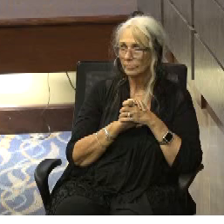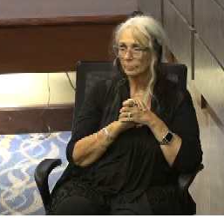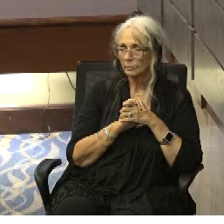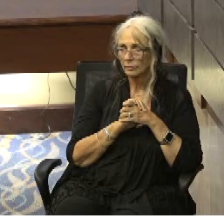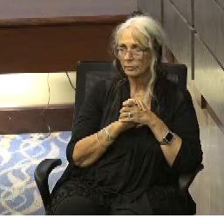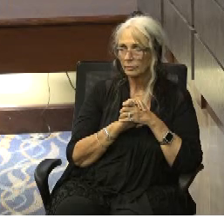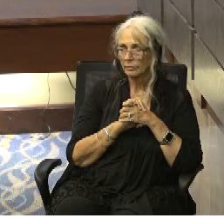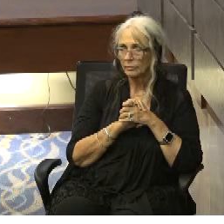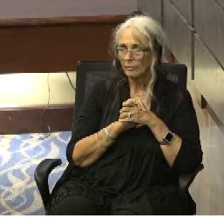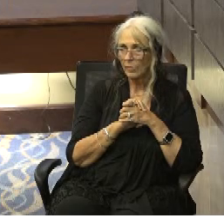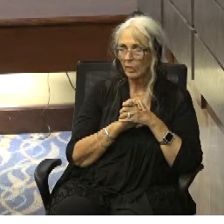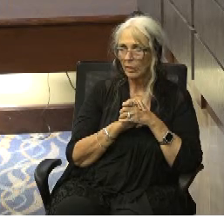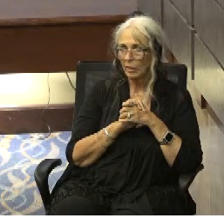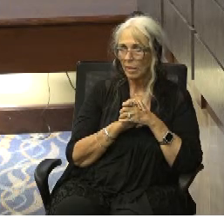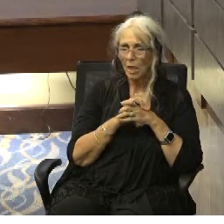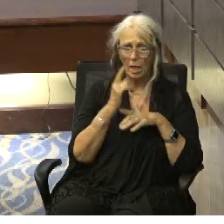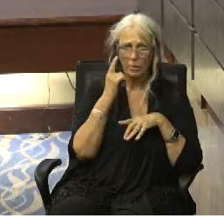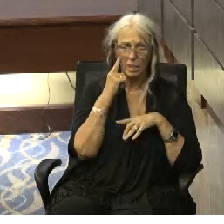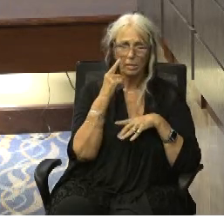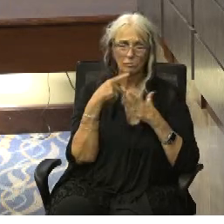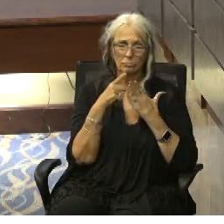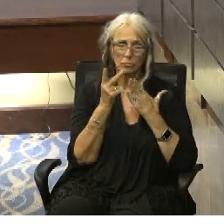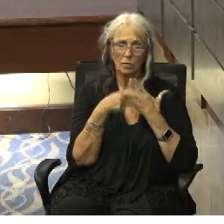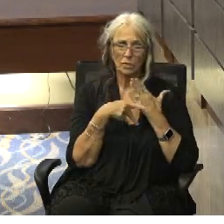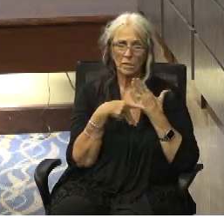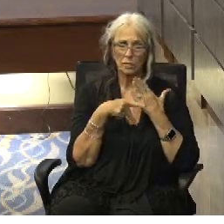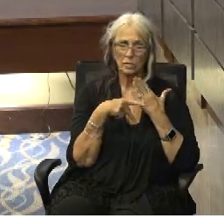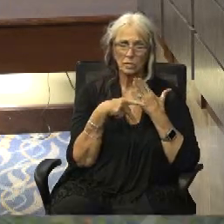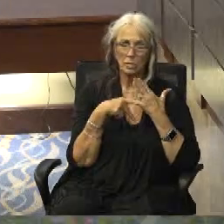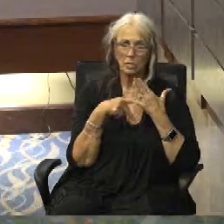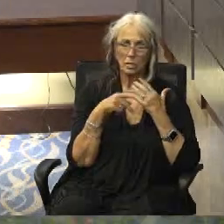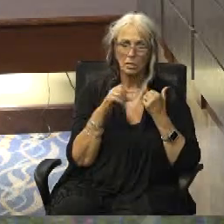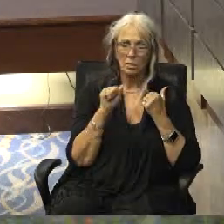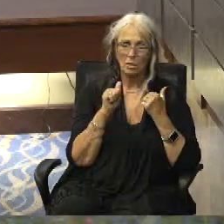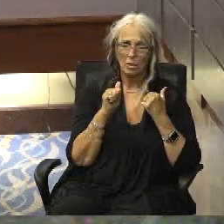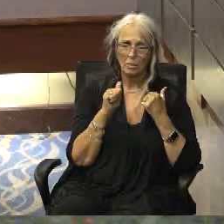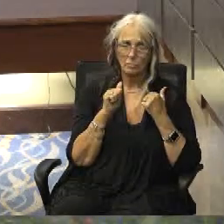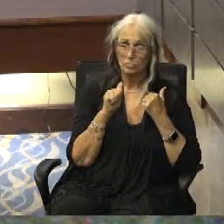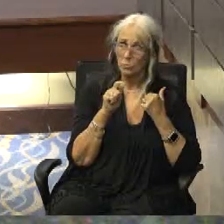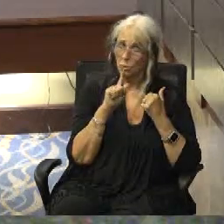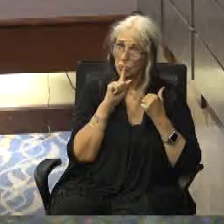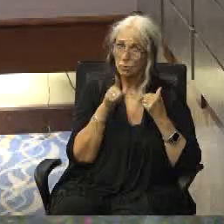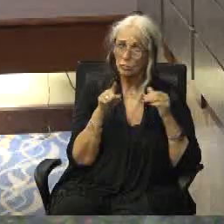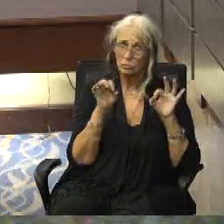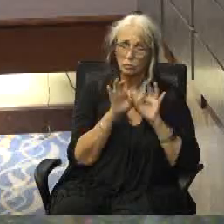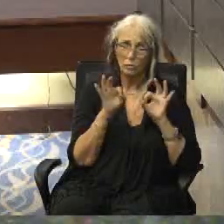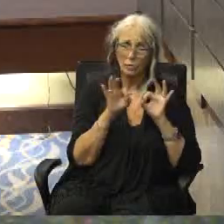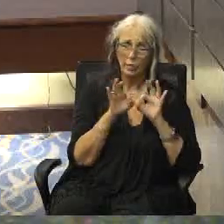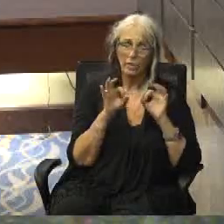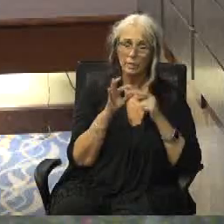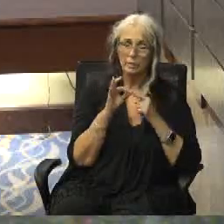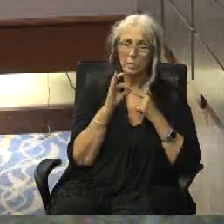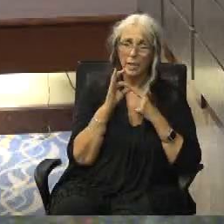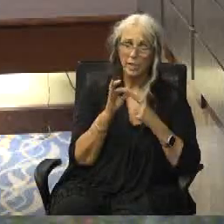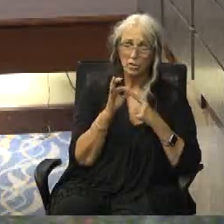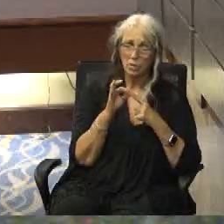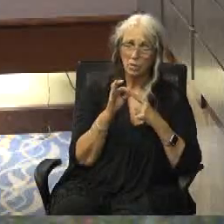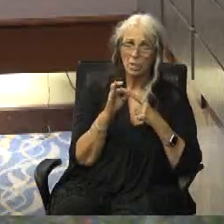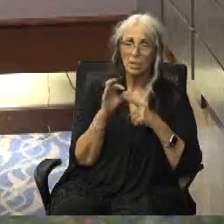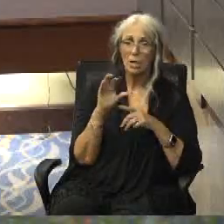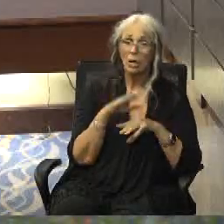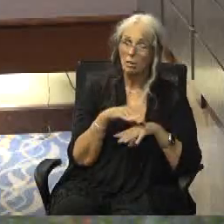I think these projects are well deserving, especially the one on